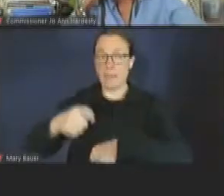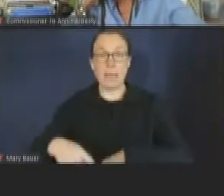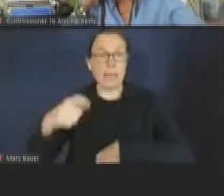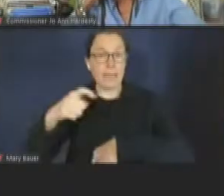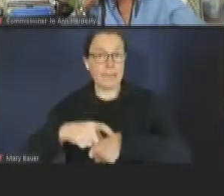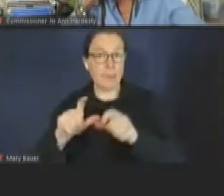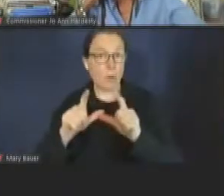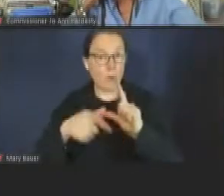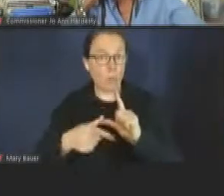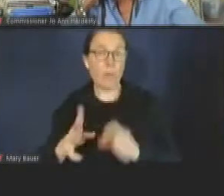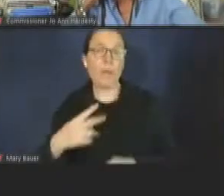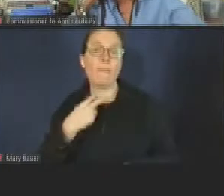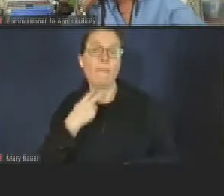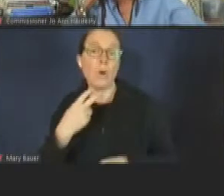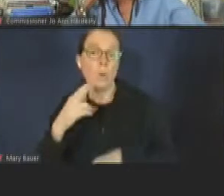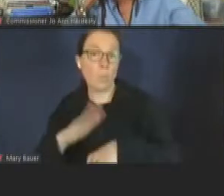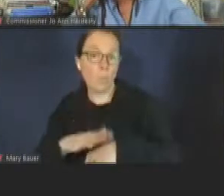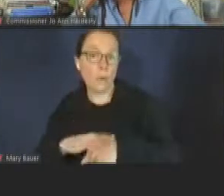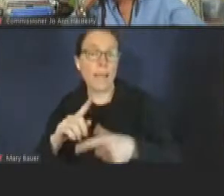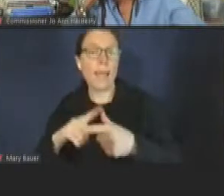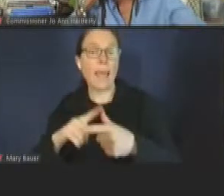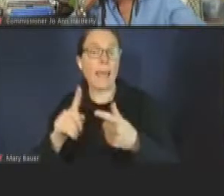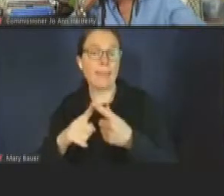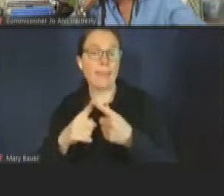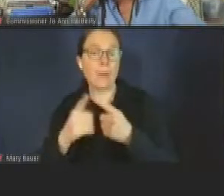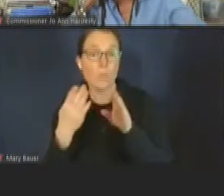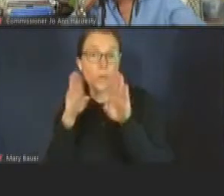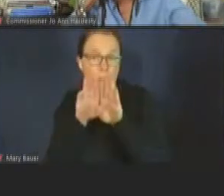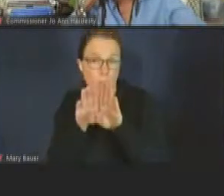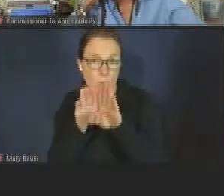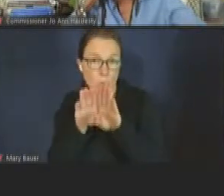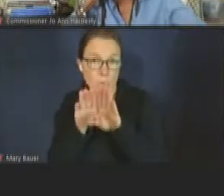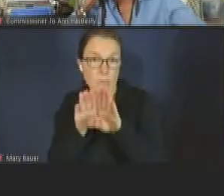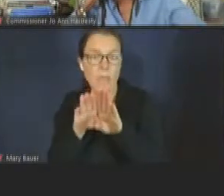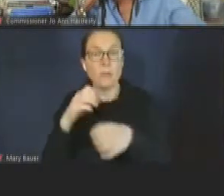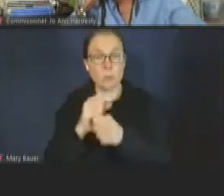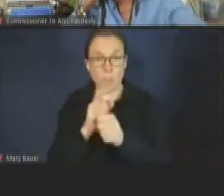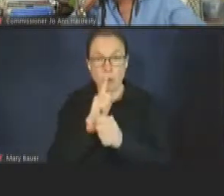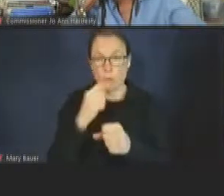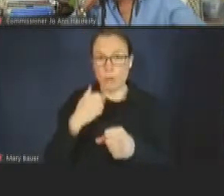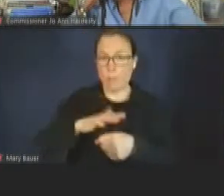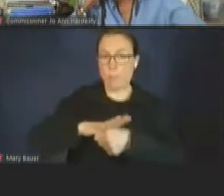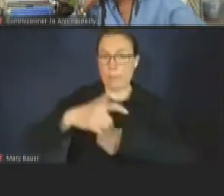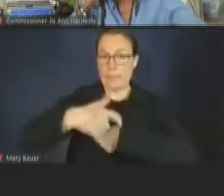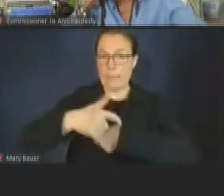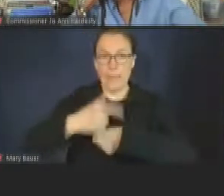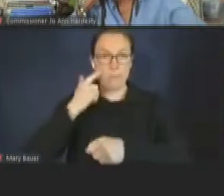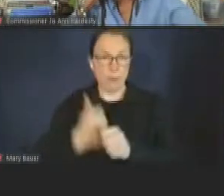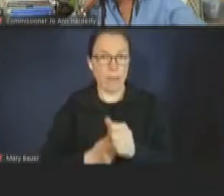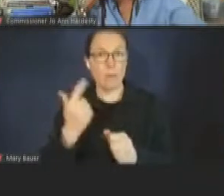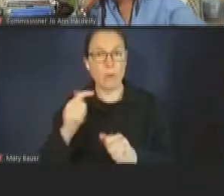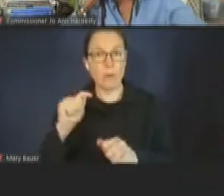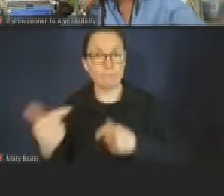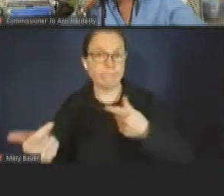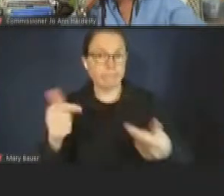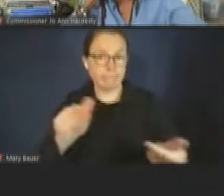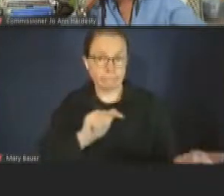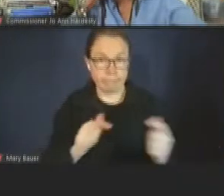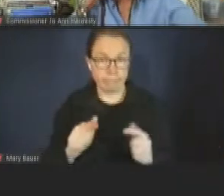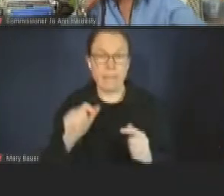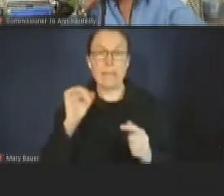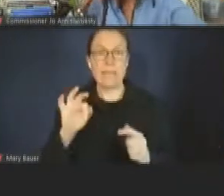verbal warning and then muted when 2 minutes have passed, just to make sure that we have as much time for participation as possible. Disruptive conduct such